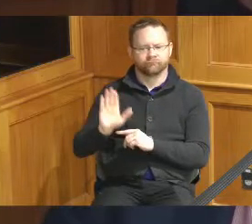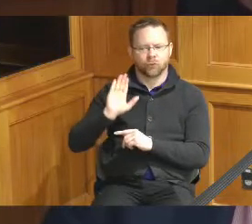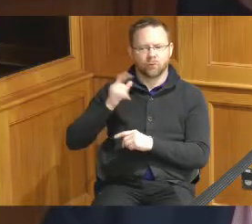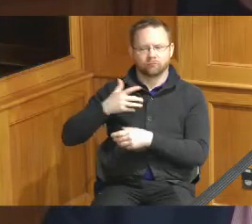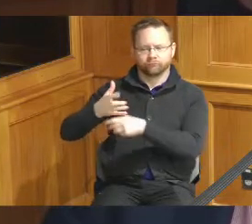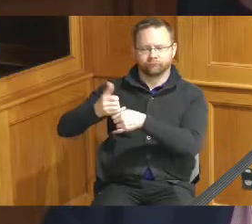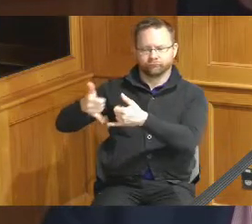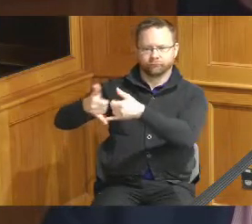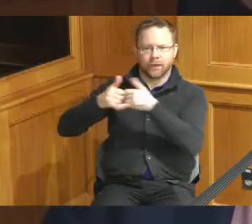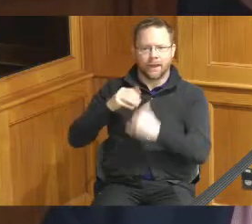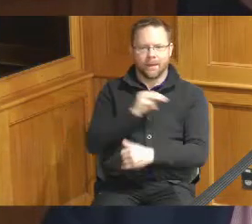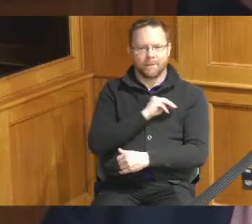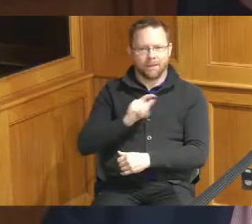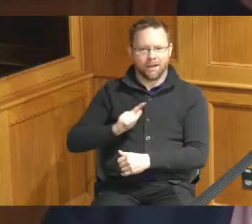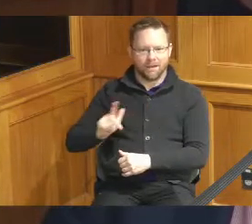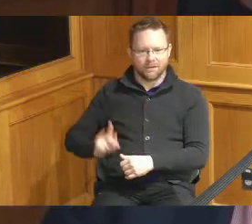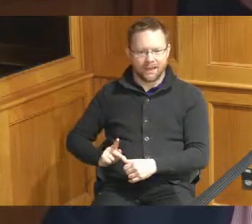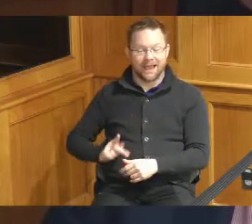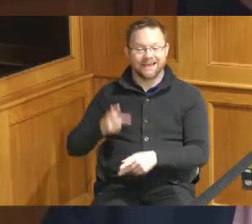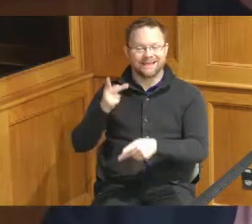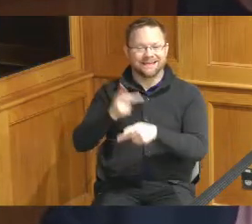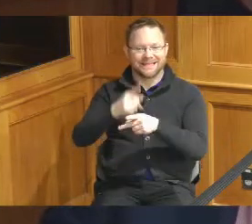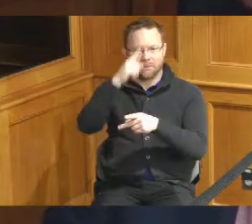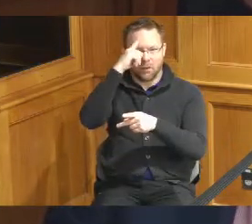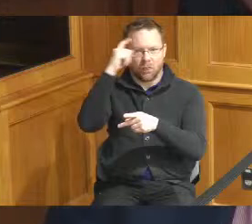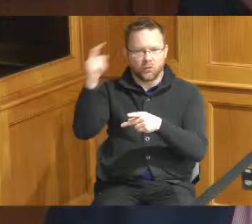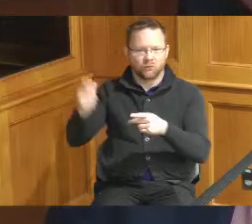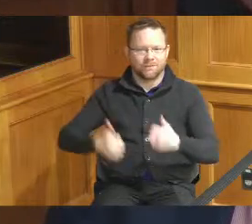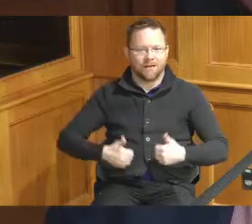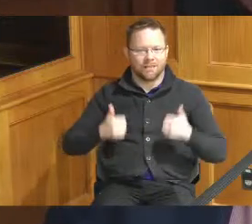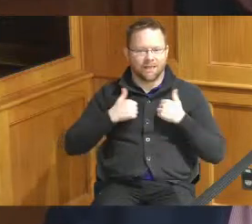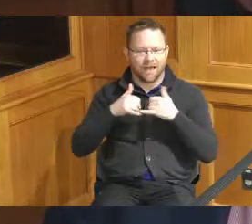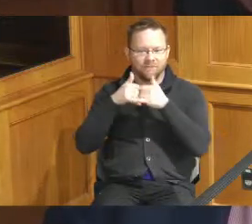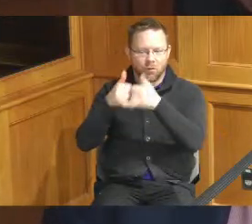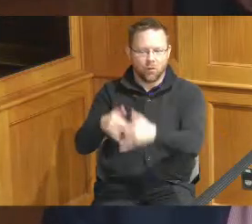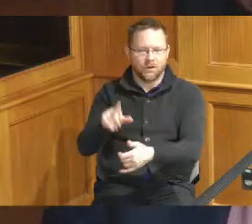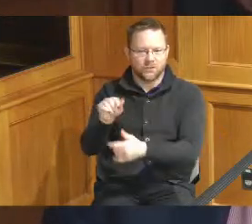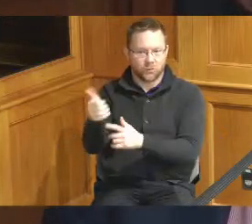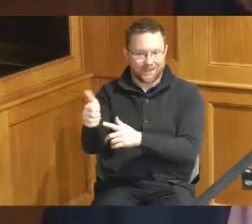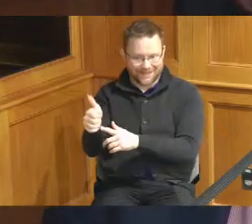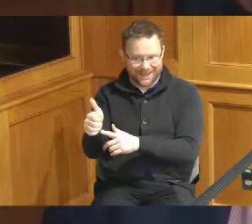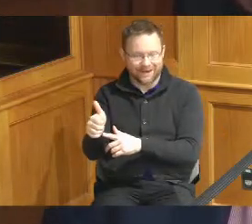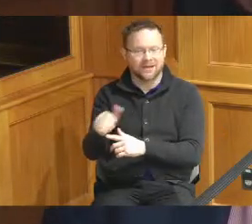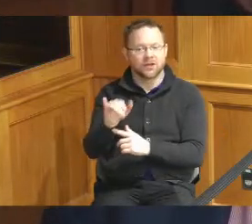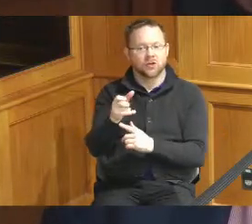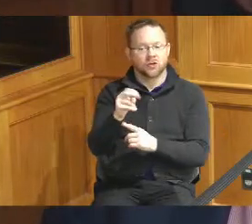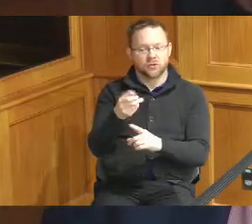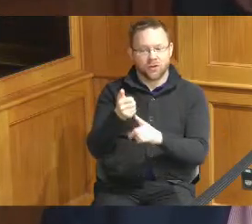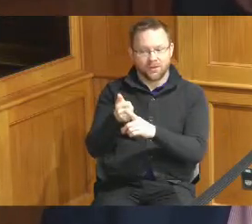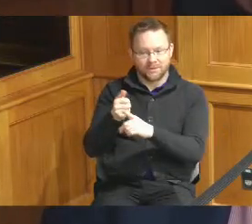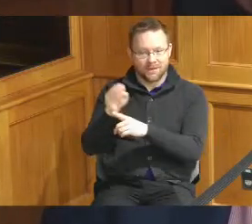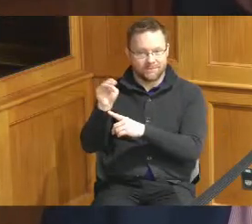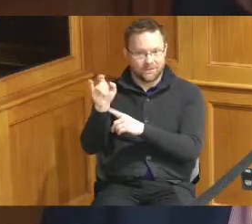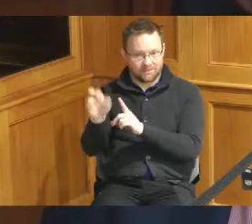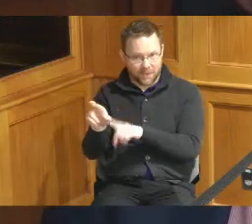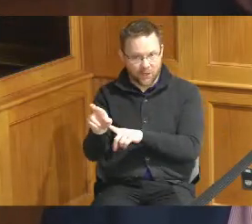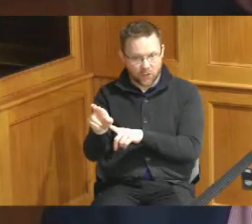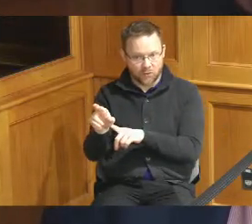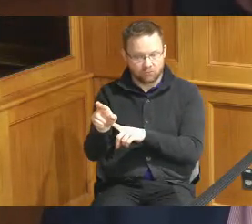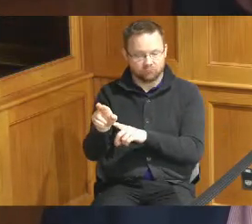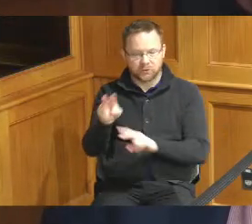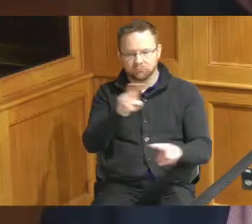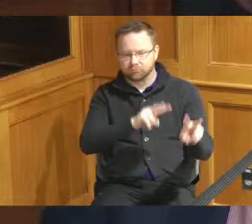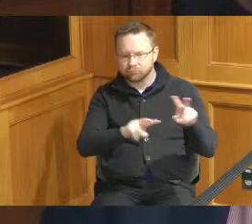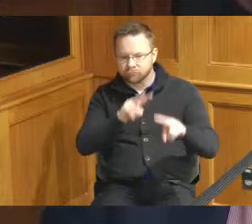recipient of the Martin Luther King Keep the Dream Alive Award in 2010, and whereas John, as the mayor of Silverton, has overseen